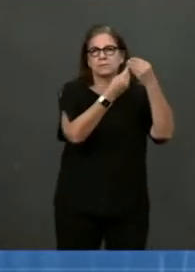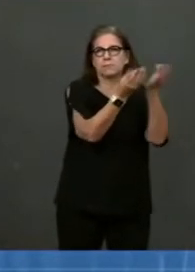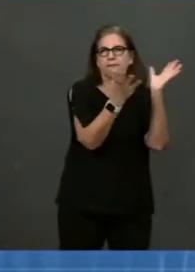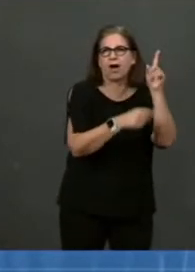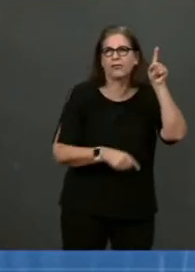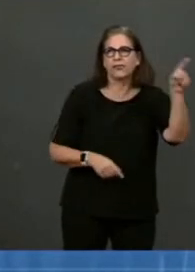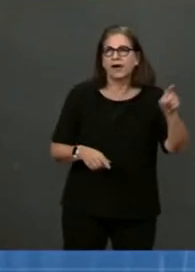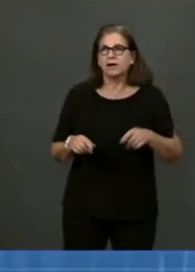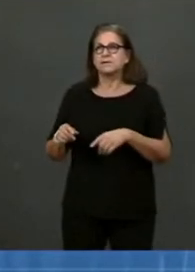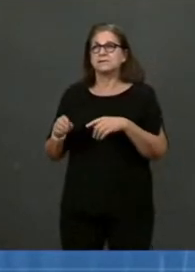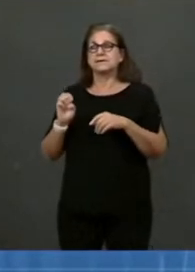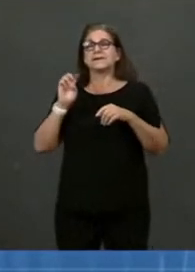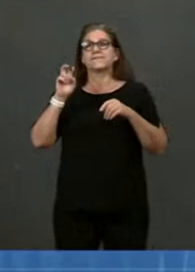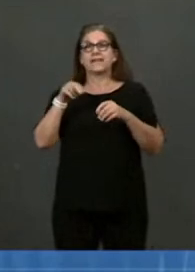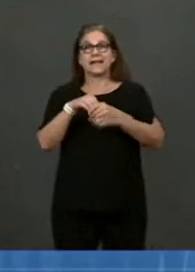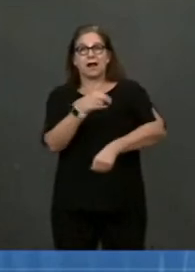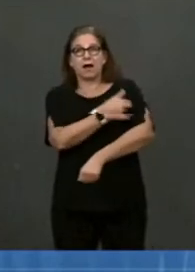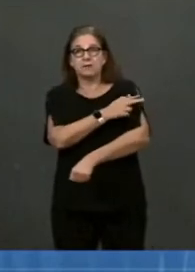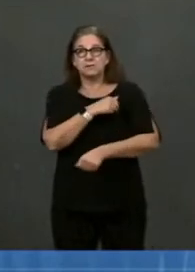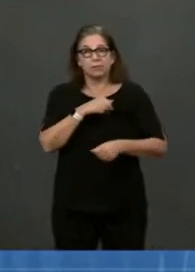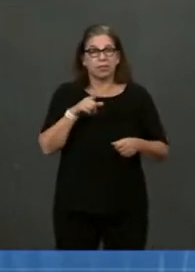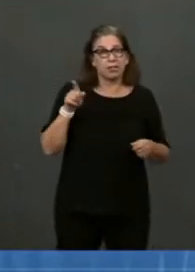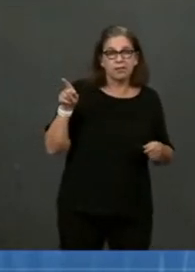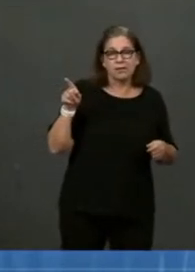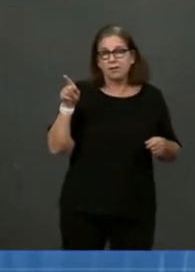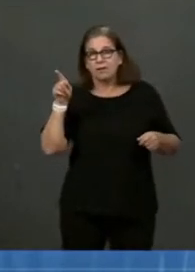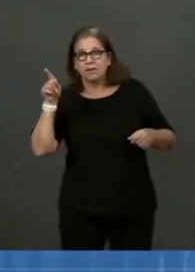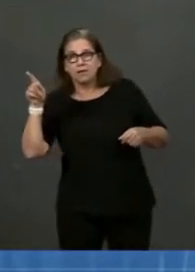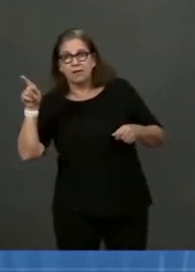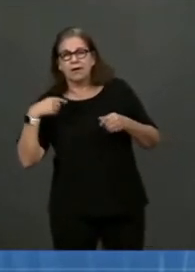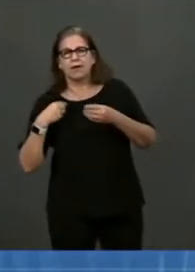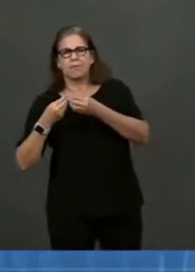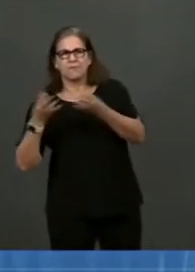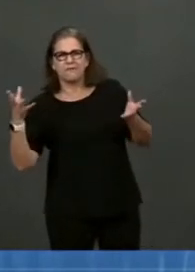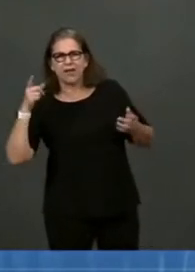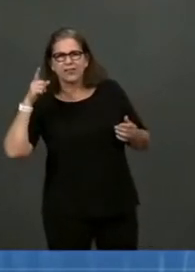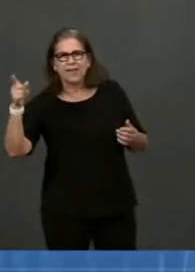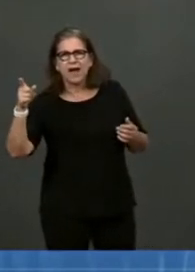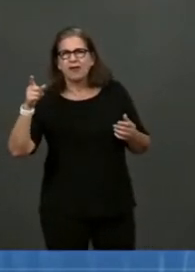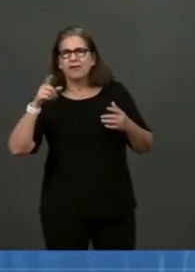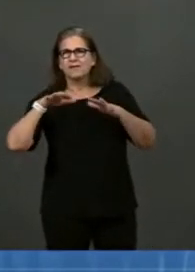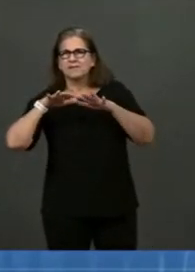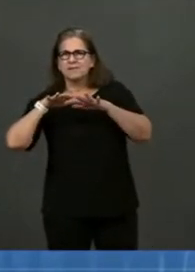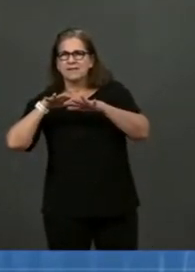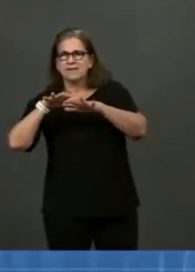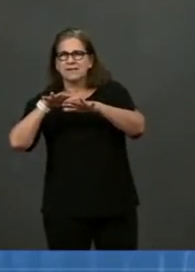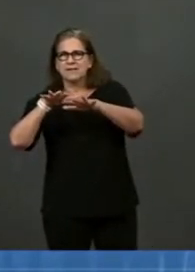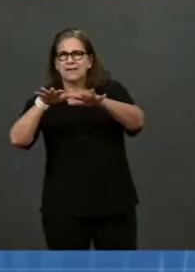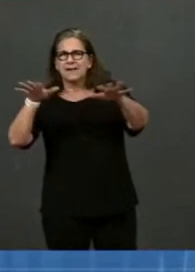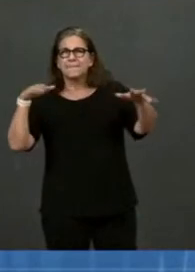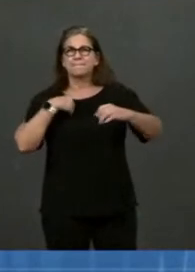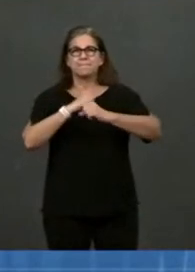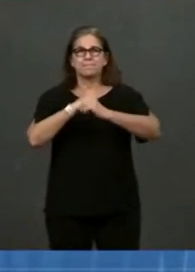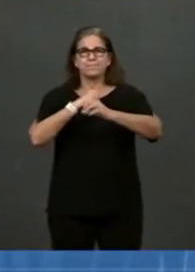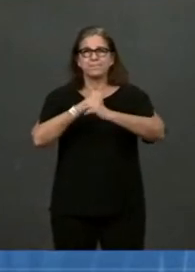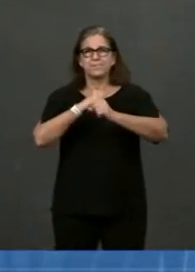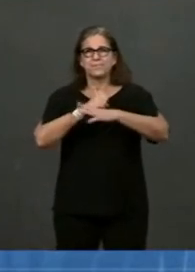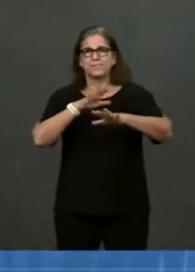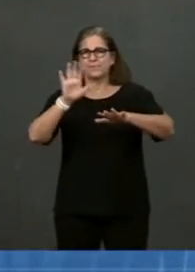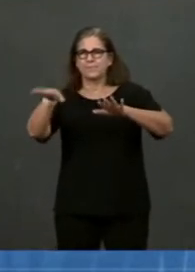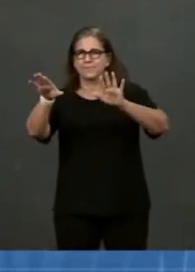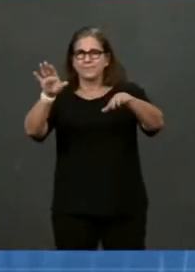States are standing up more vaccination sites, launching robust public education campaigns, staffing up call centers, and